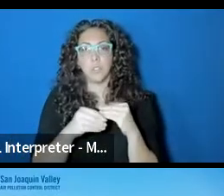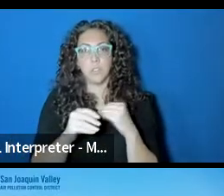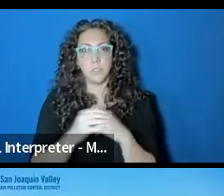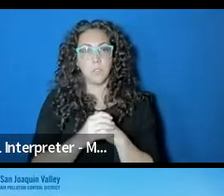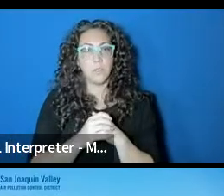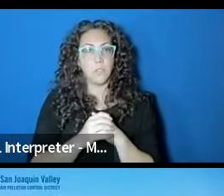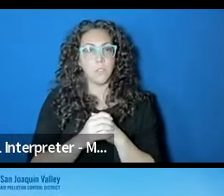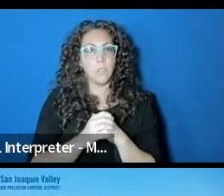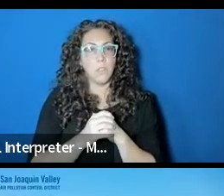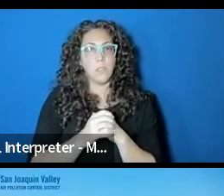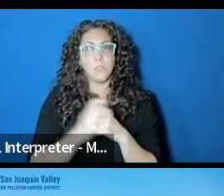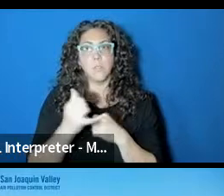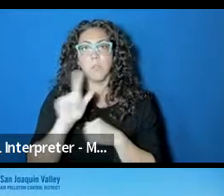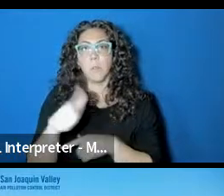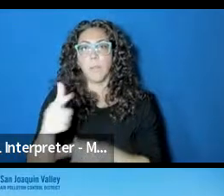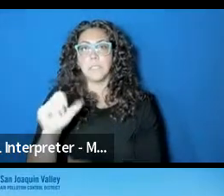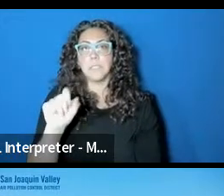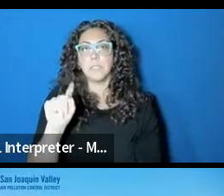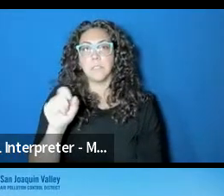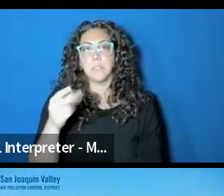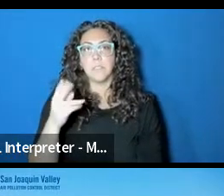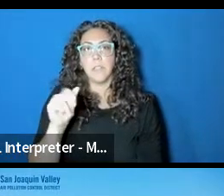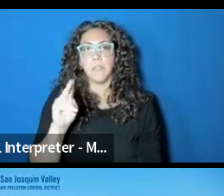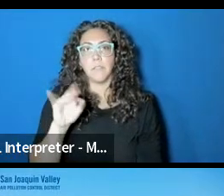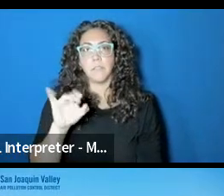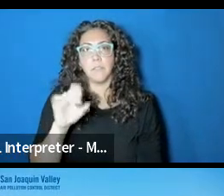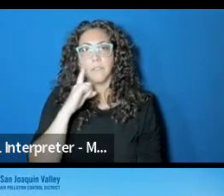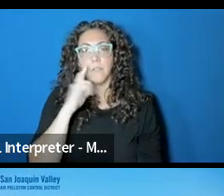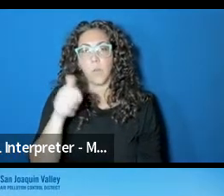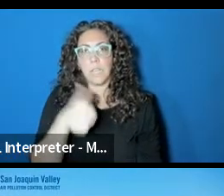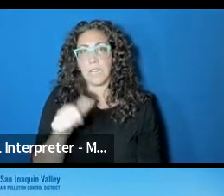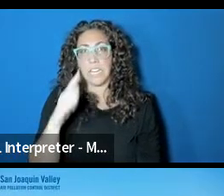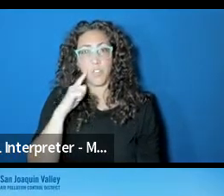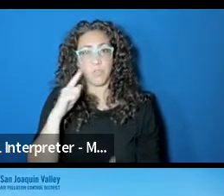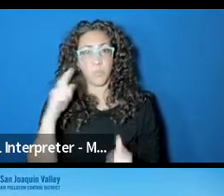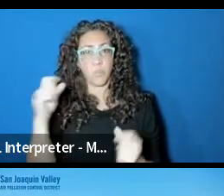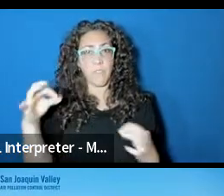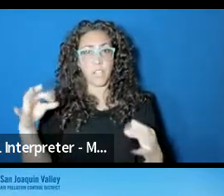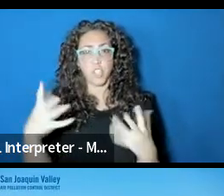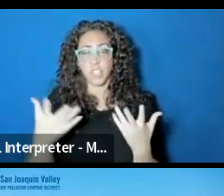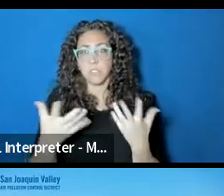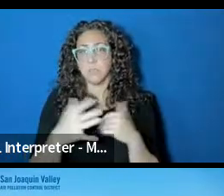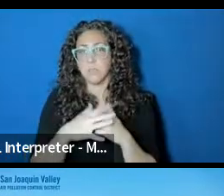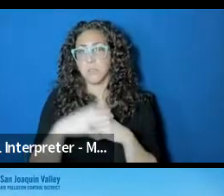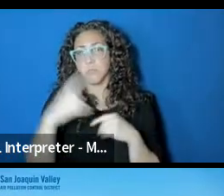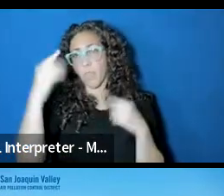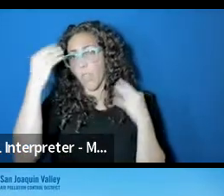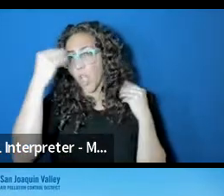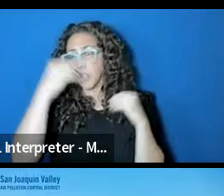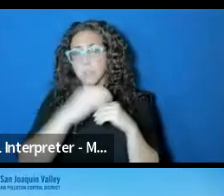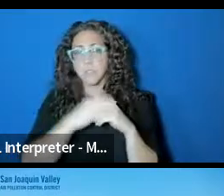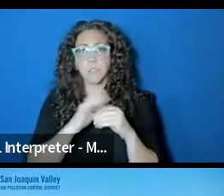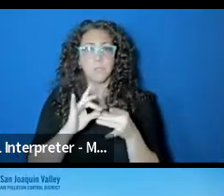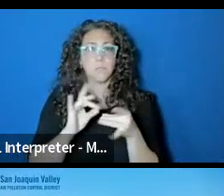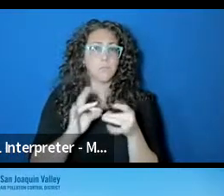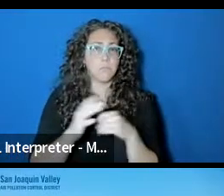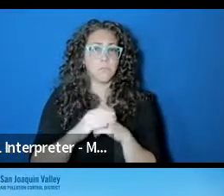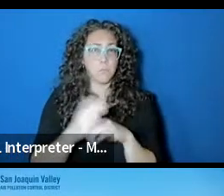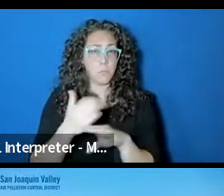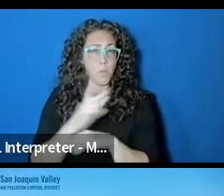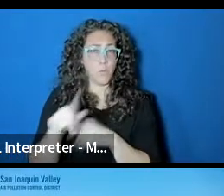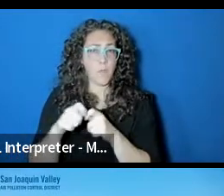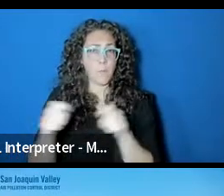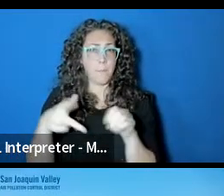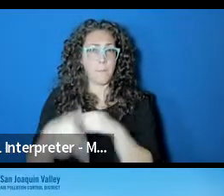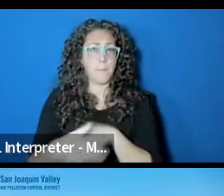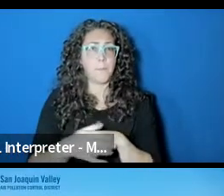like to pass it to Stephanie for any other reflections and comments before we wrap up. This is